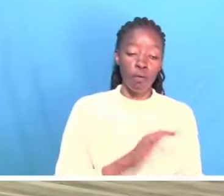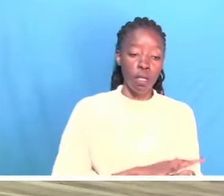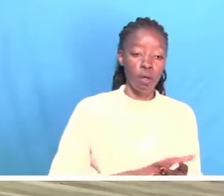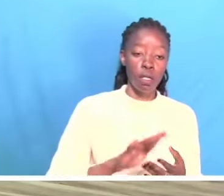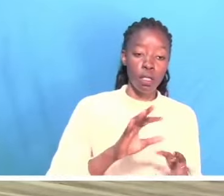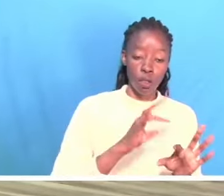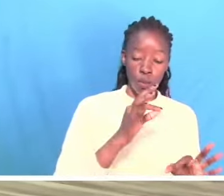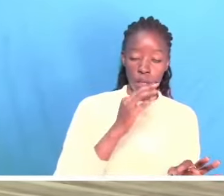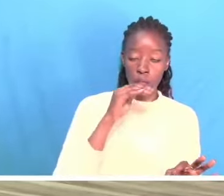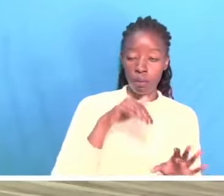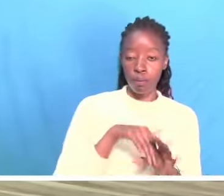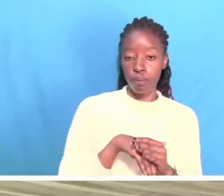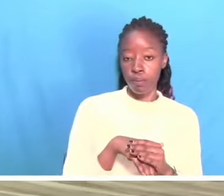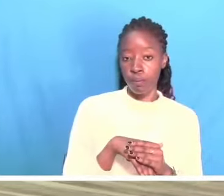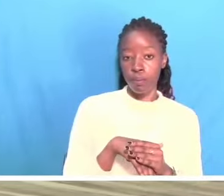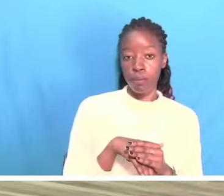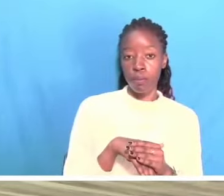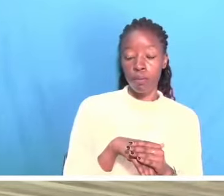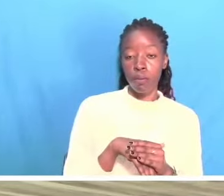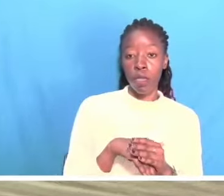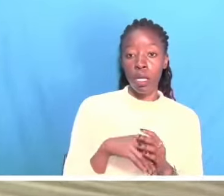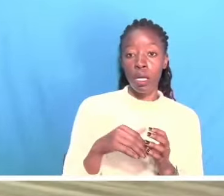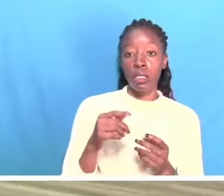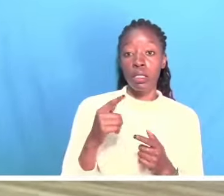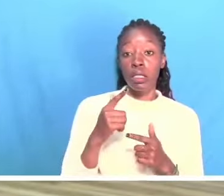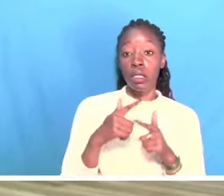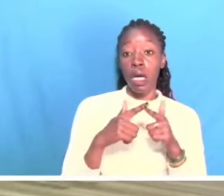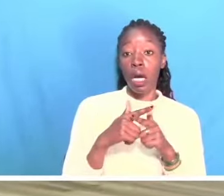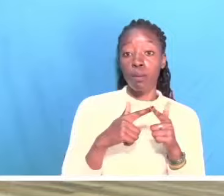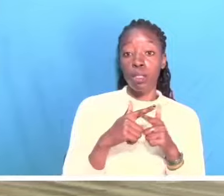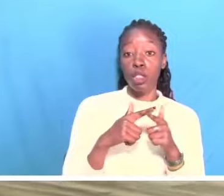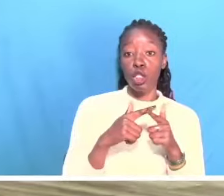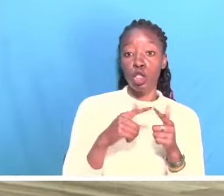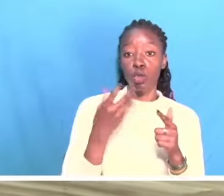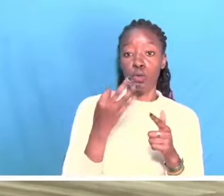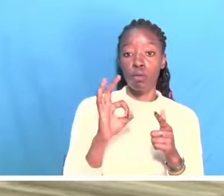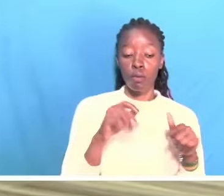within, the circumcision of the heart.